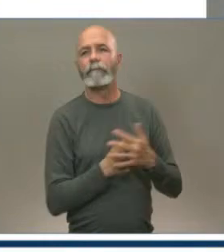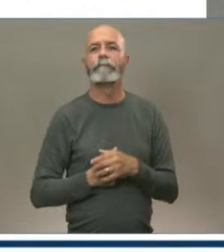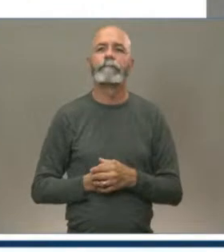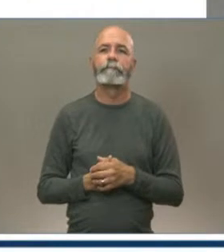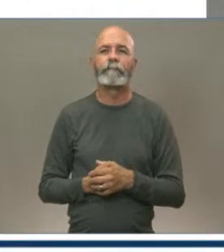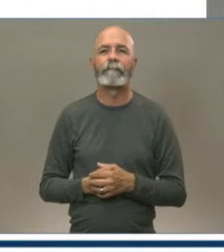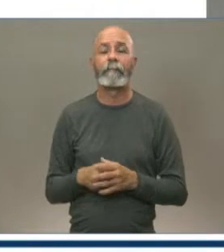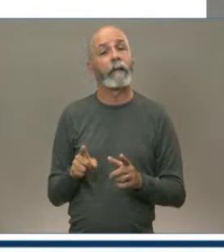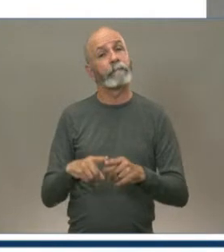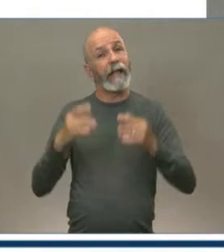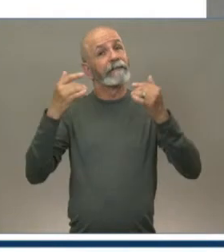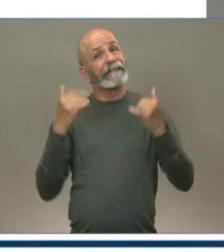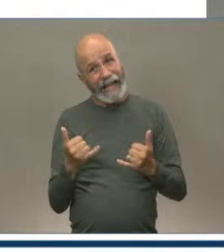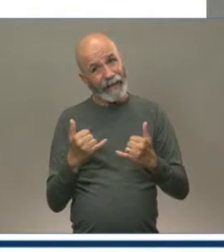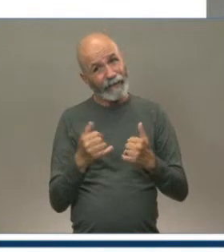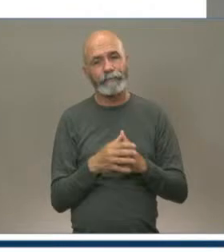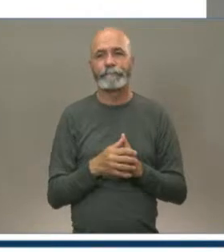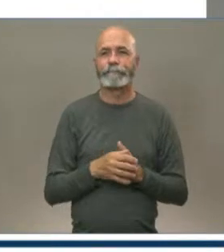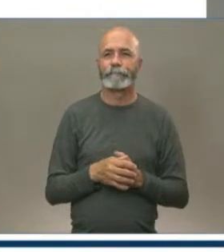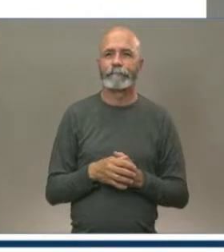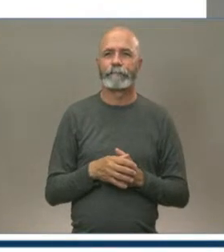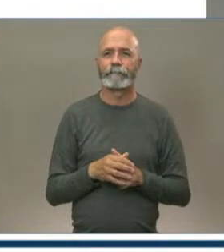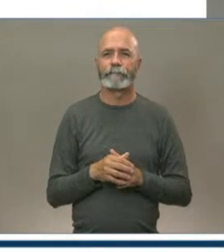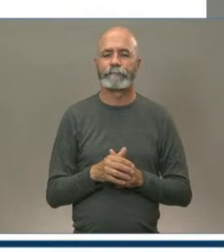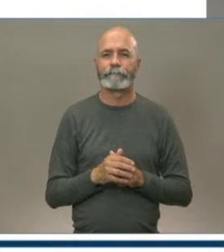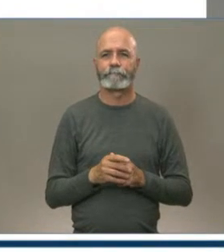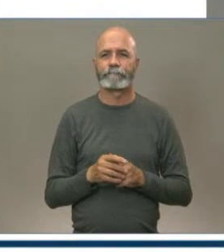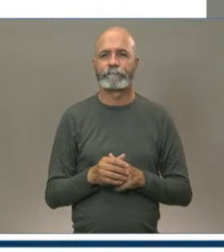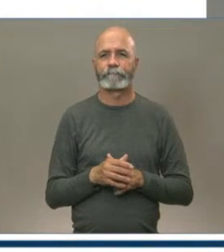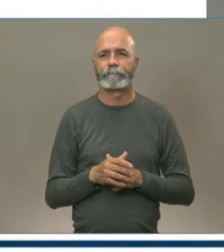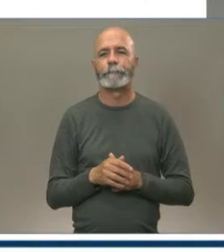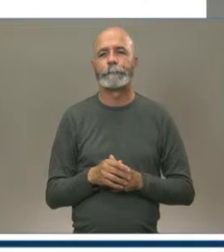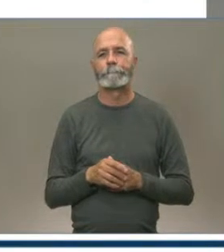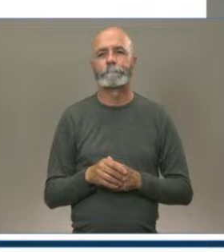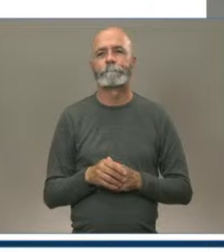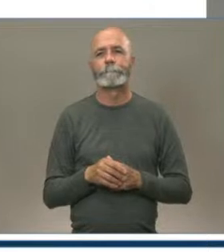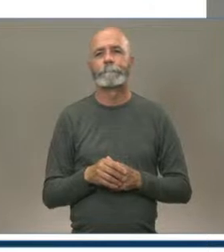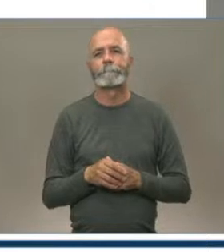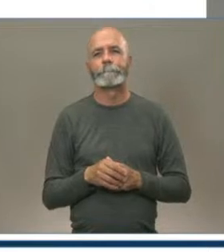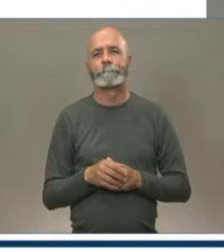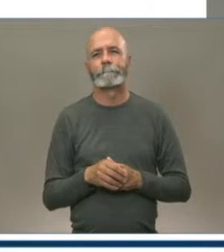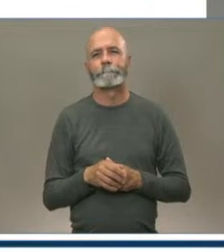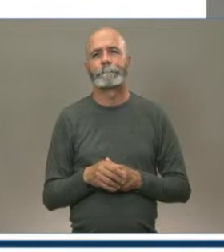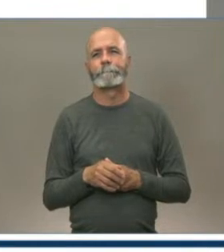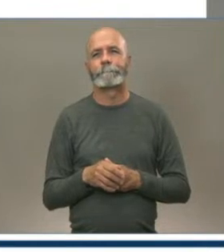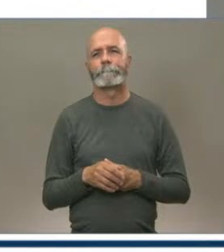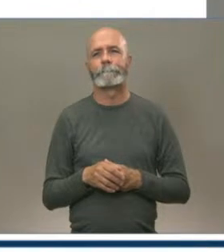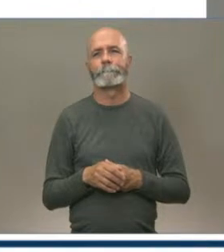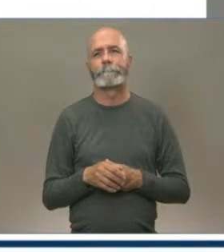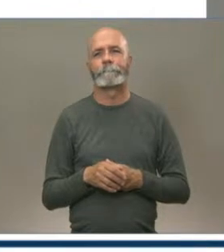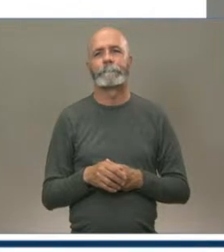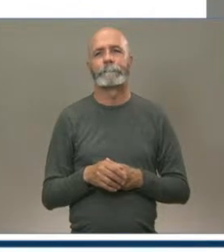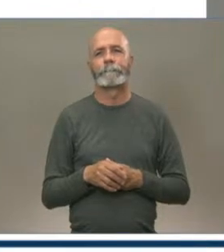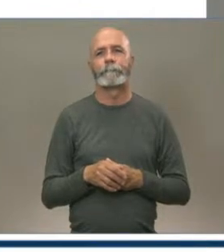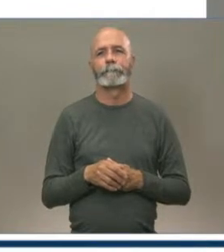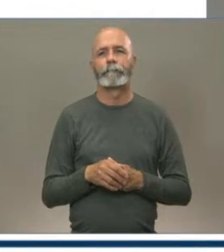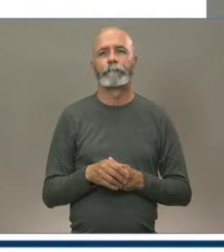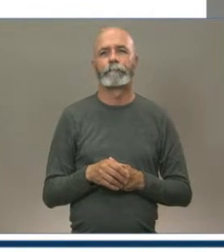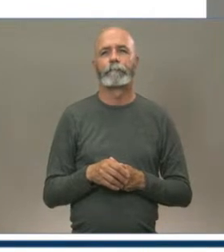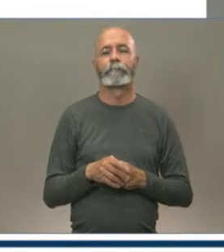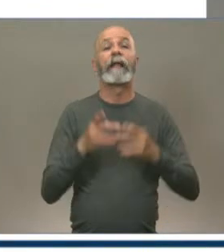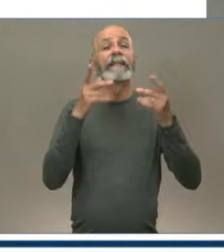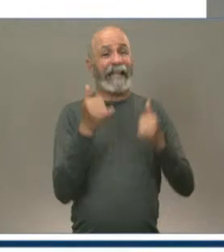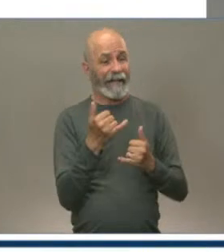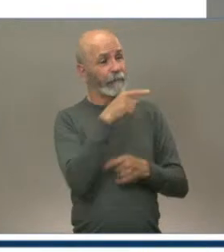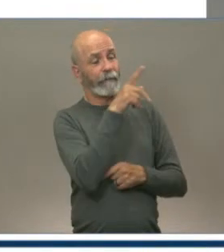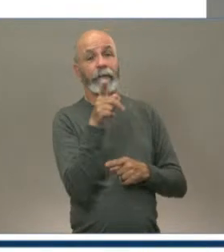saying that because we now have mRNA vaccine into the 40-plus age